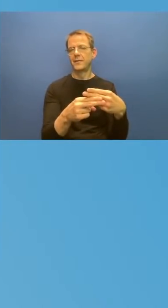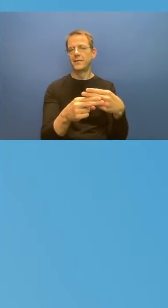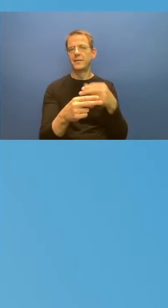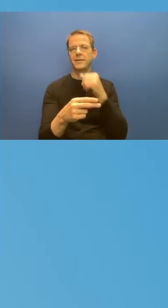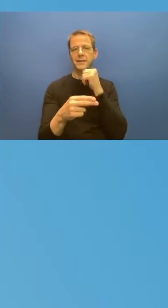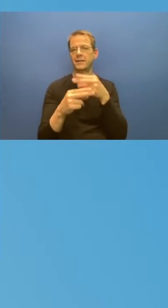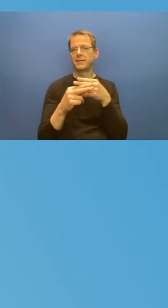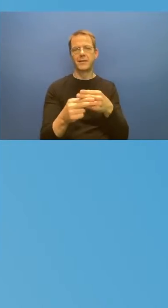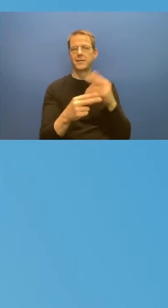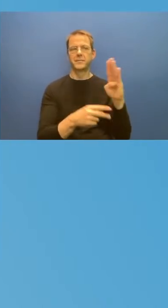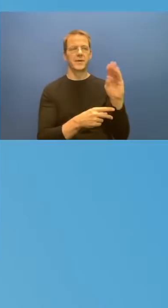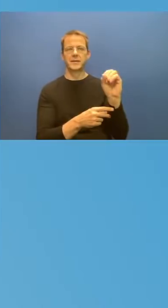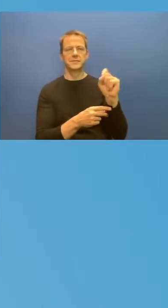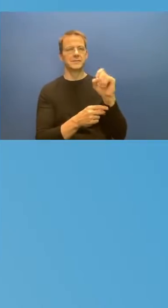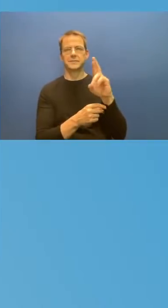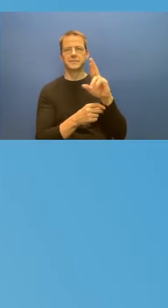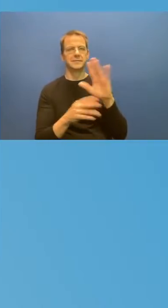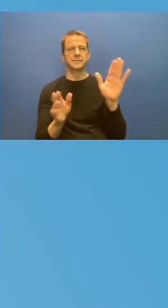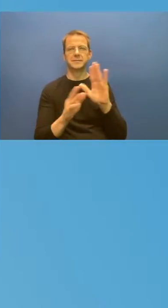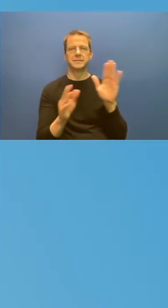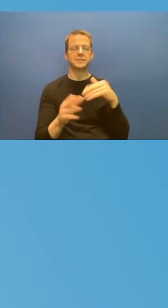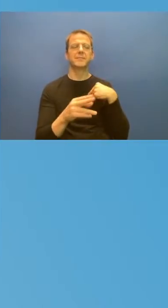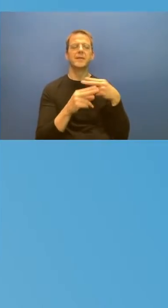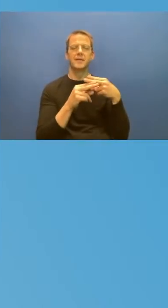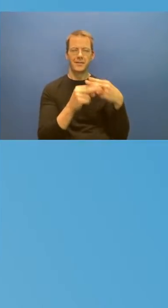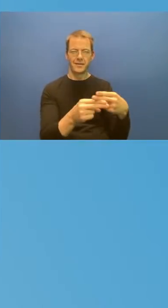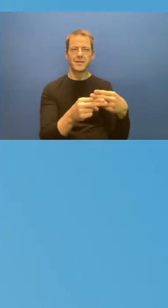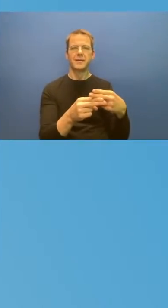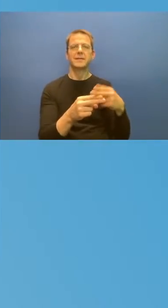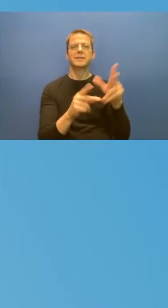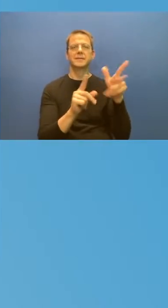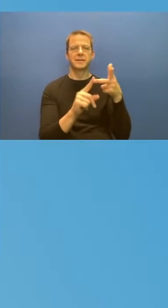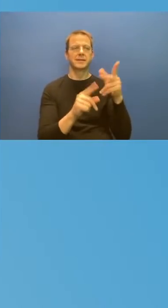2-dose vaccine where you get a bit of extra on the third dose. But I'm just wondering,